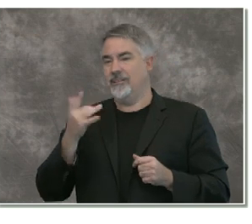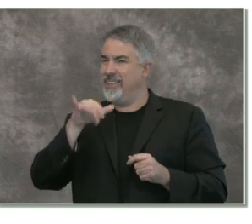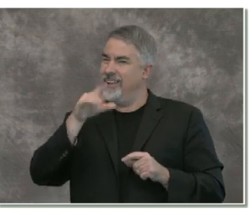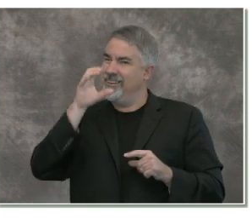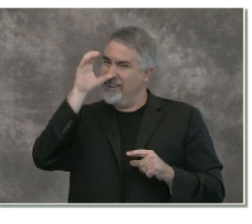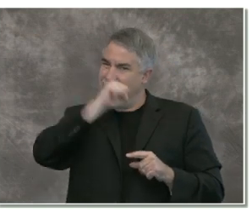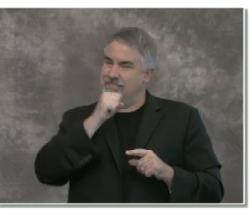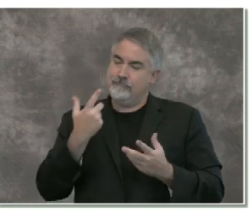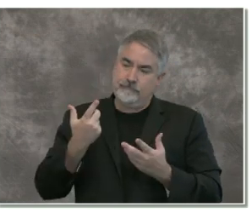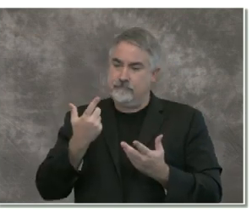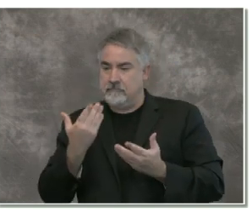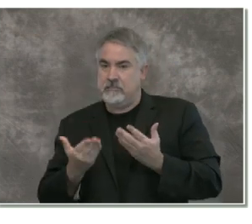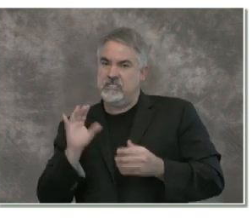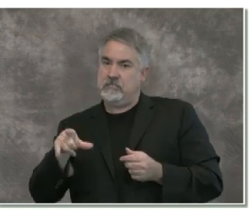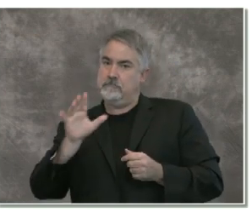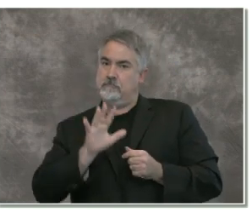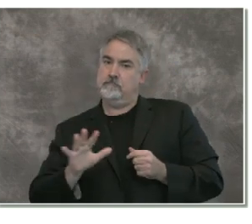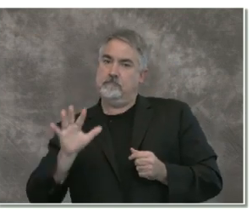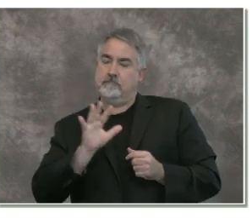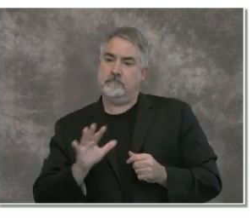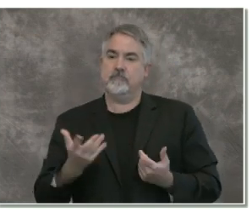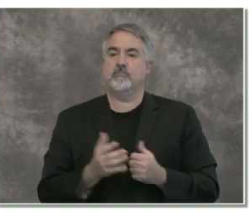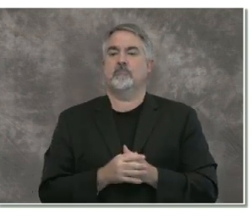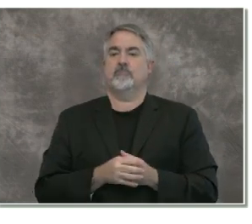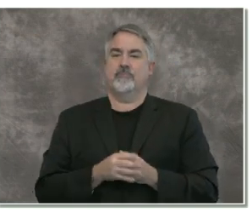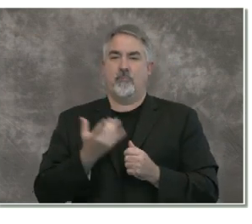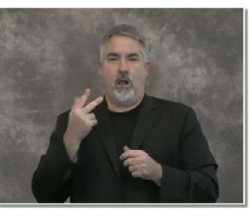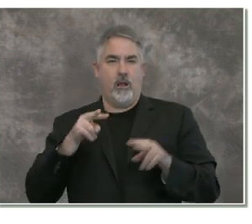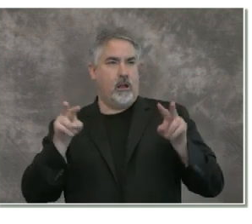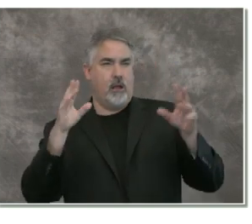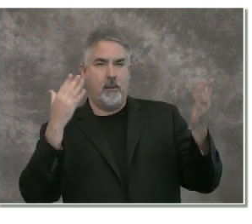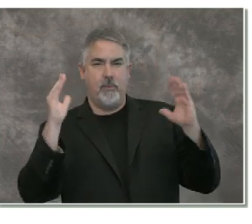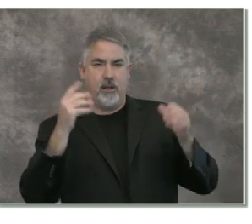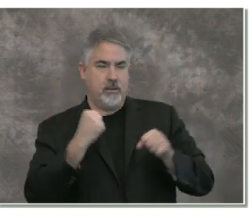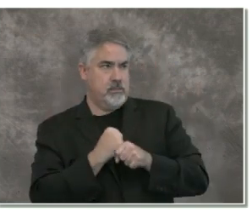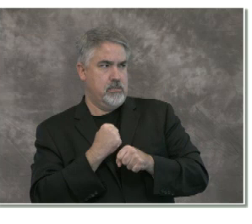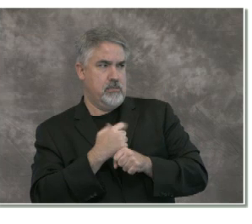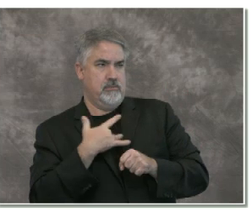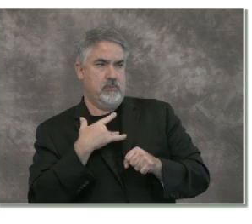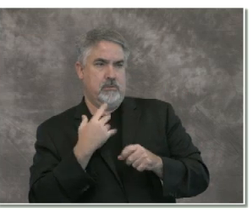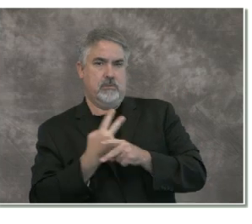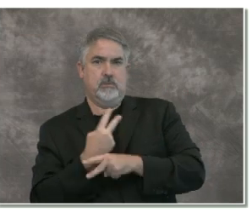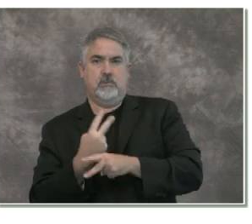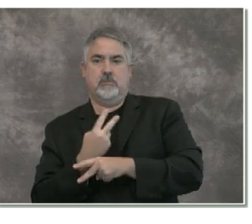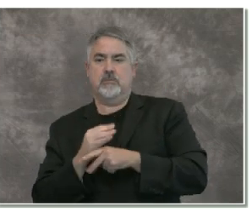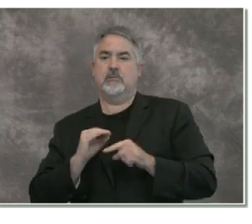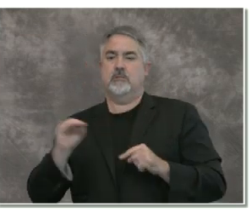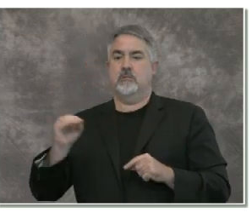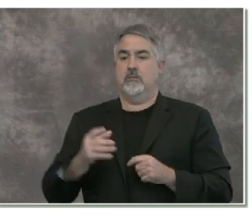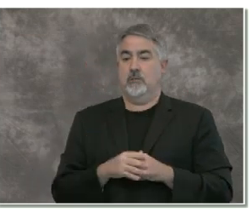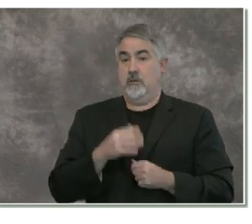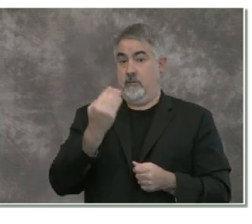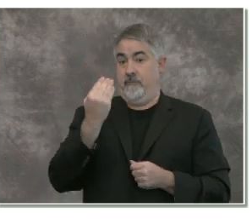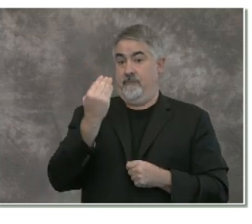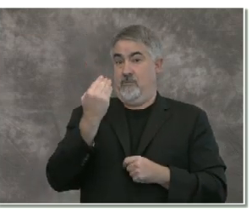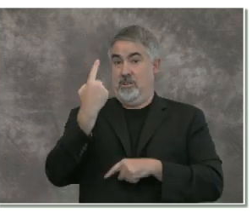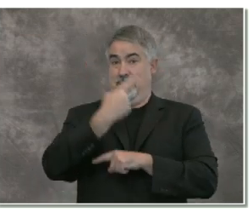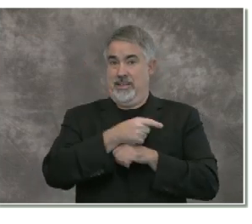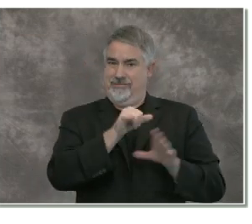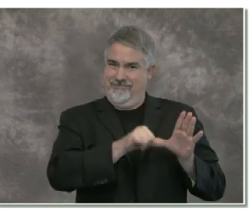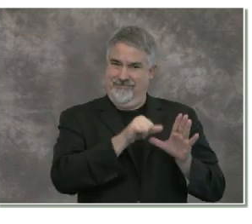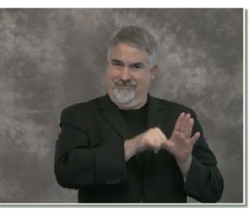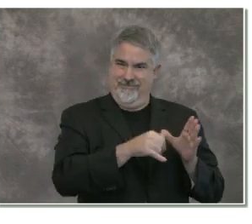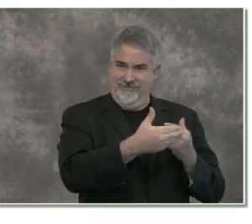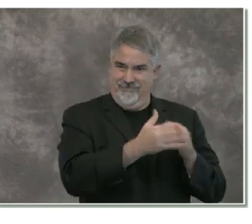following the best practices for many entities around the country to essentially take 14 days after a positive test,